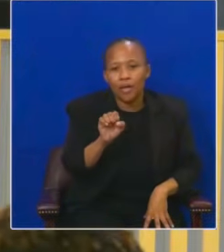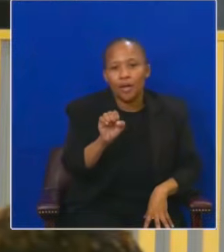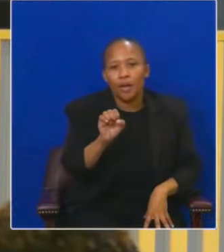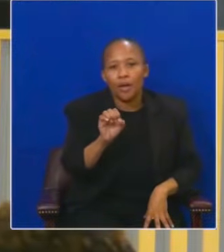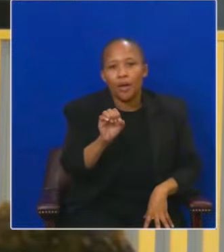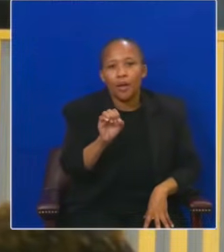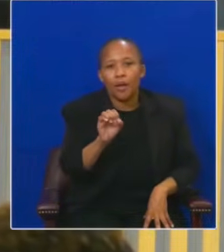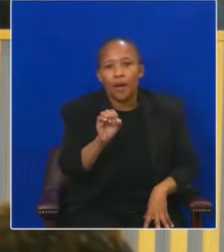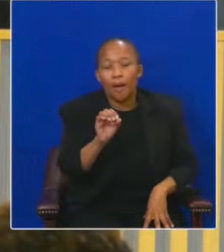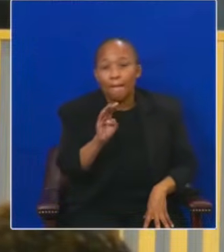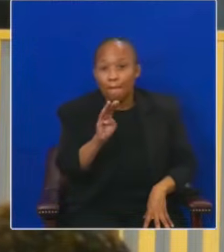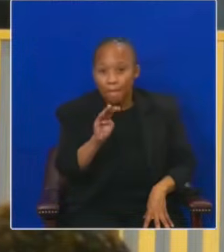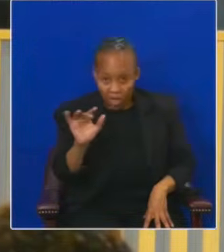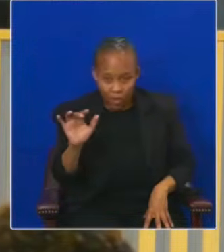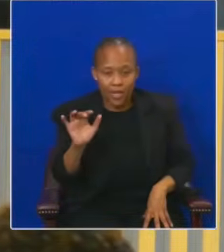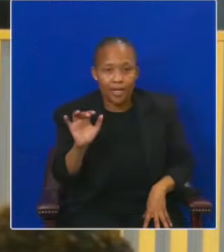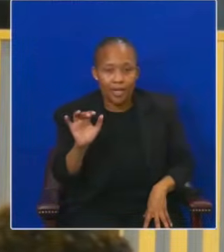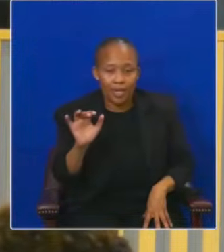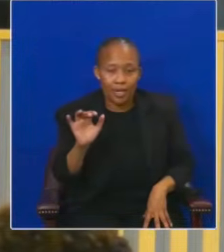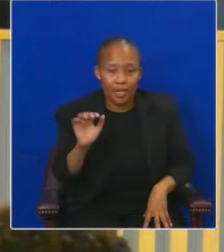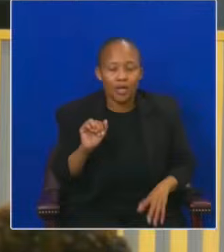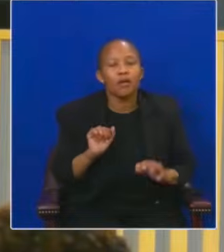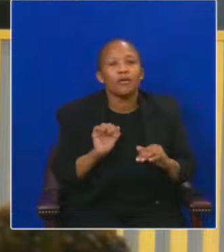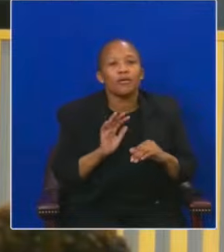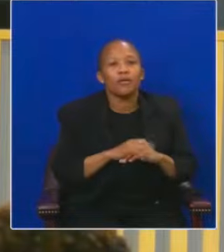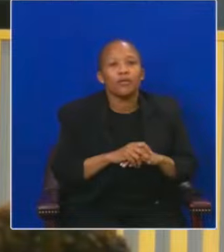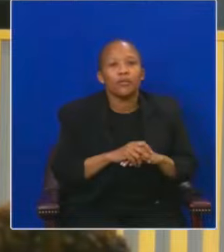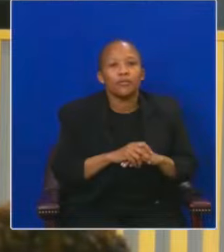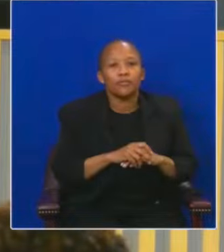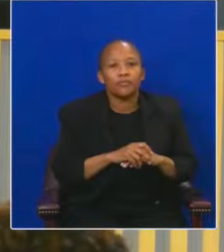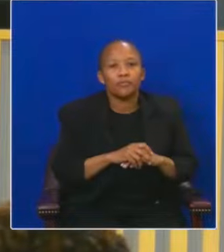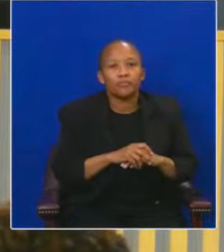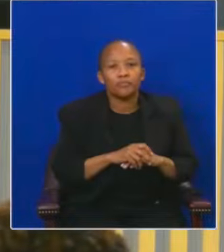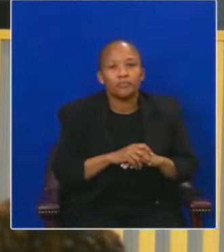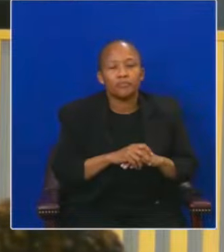And furthermore, despite the fact that